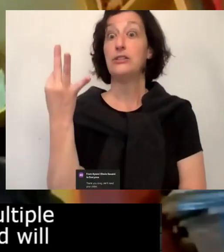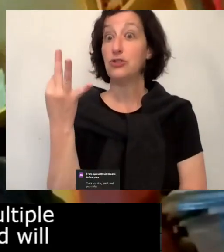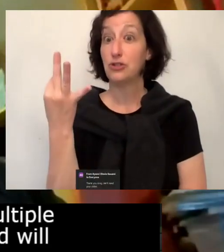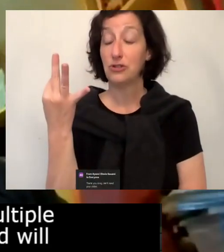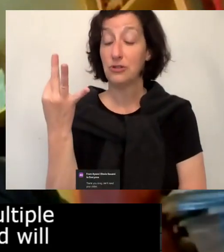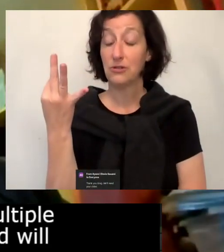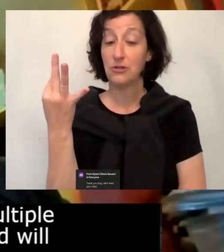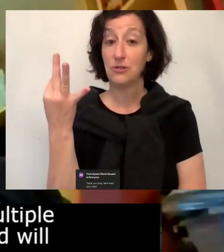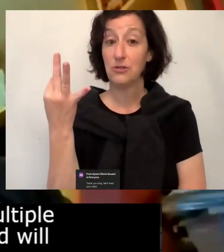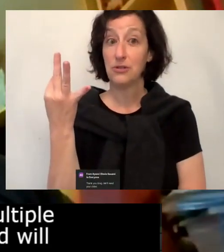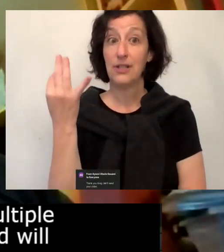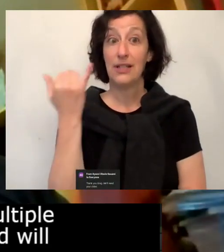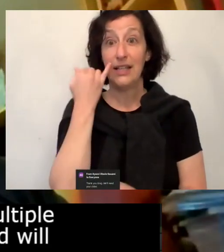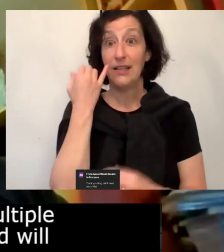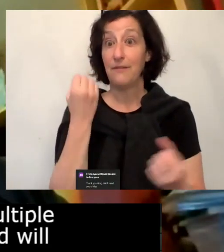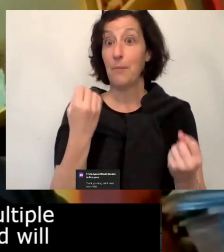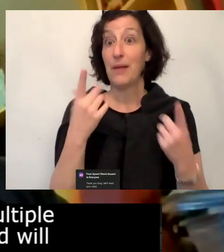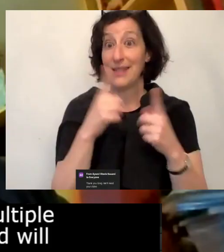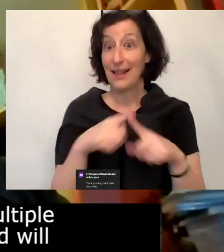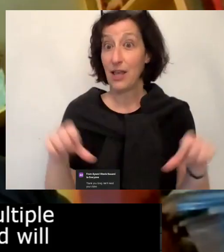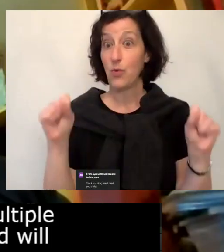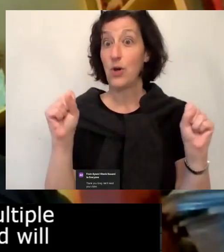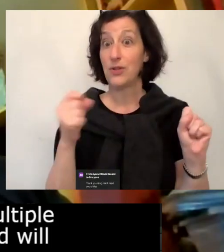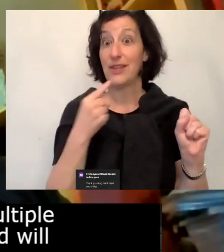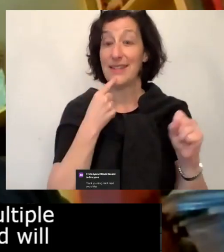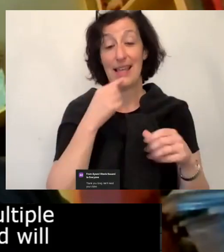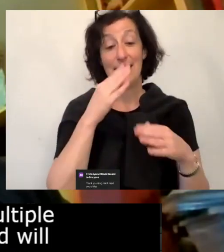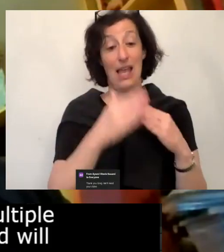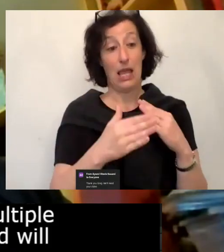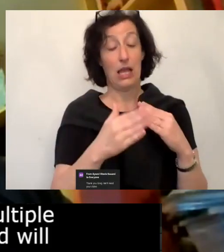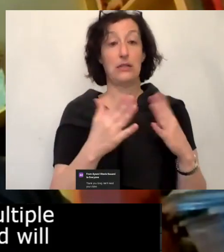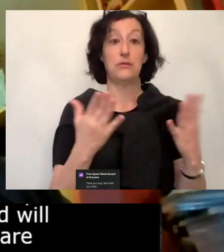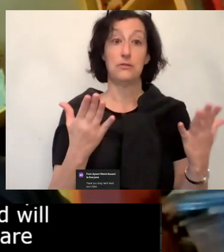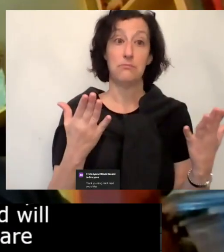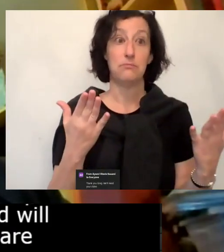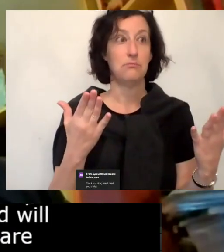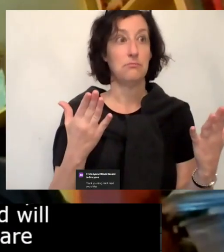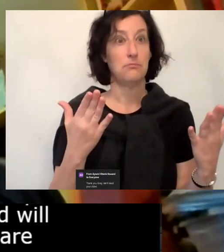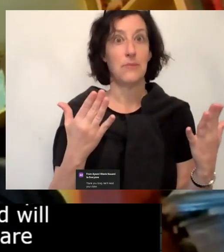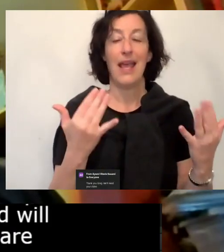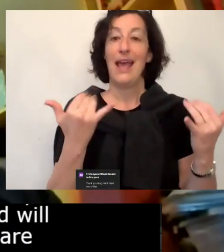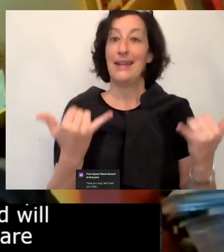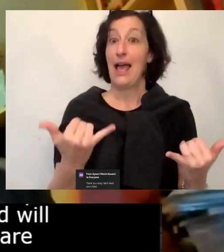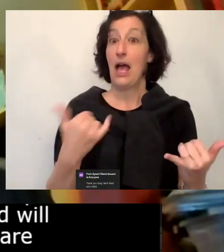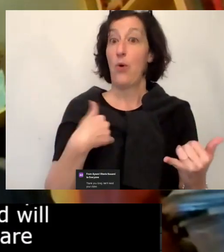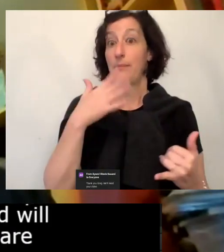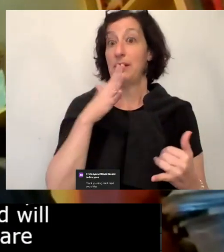are multilingual, they'll announce at the end that they will speak in English.